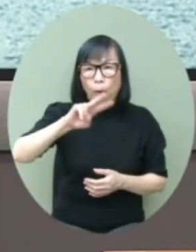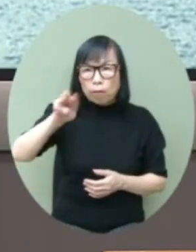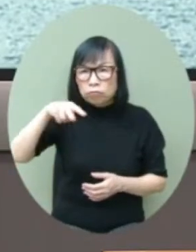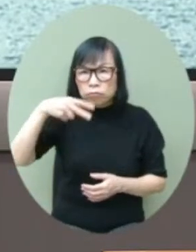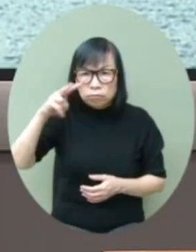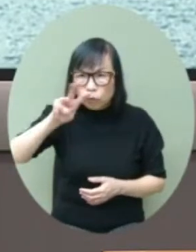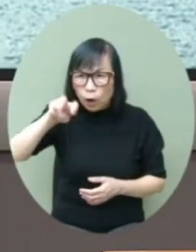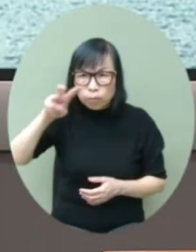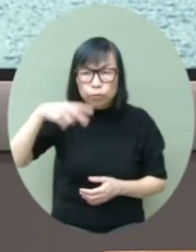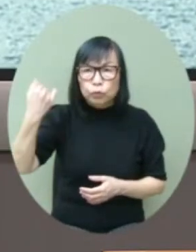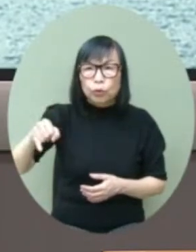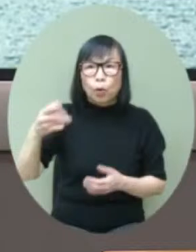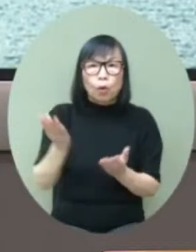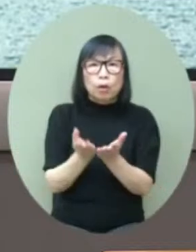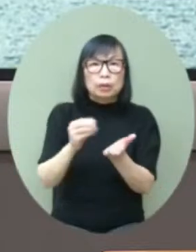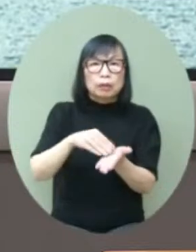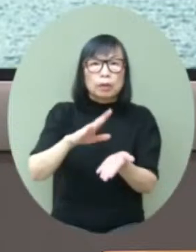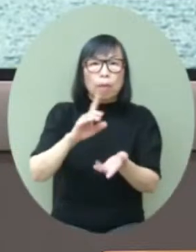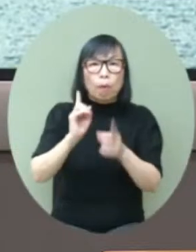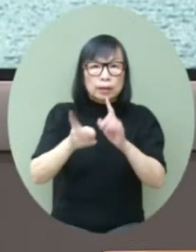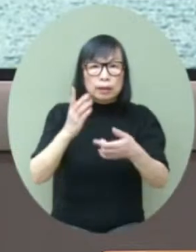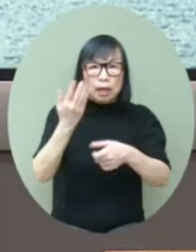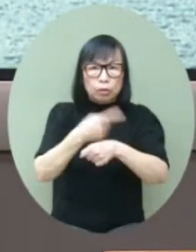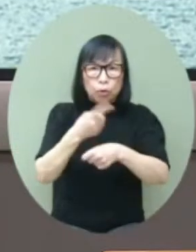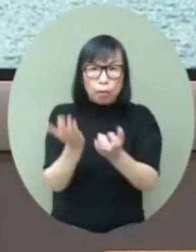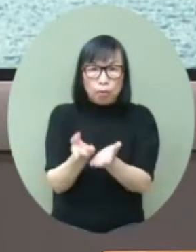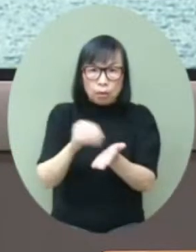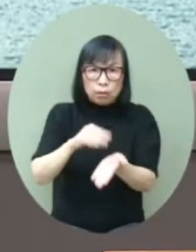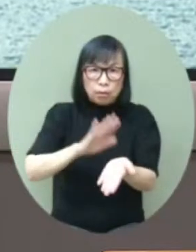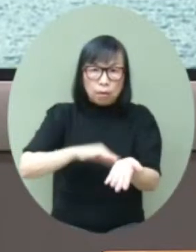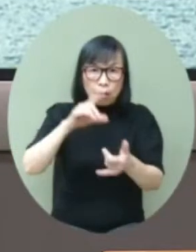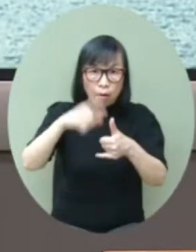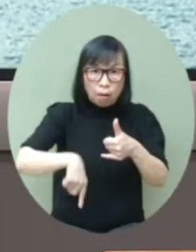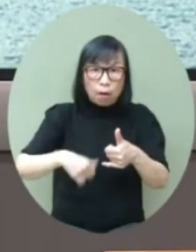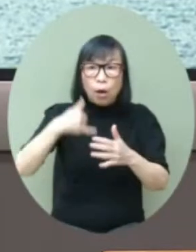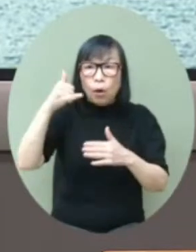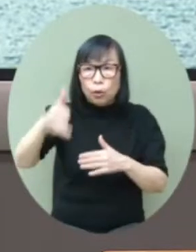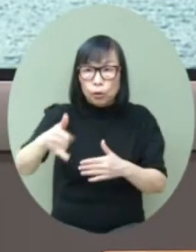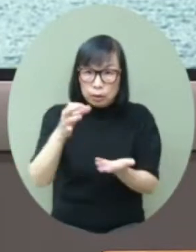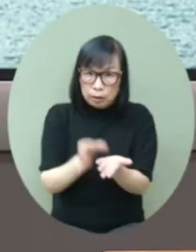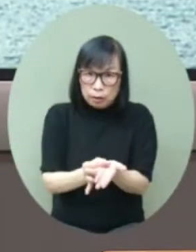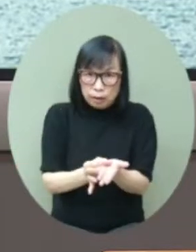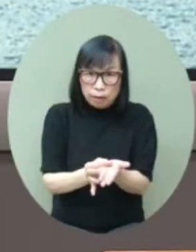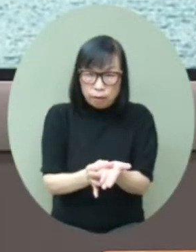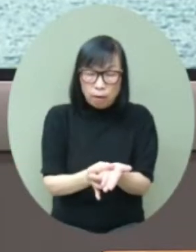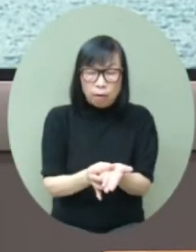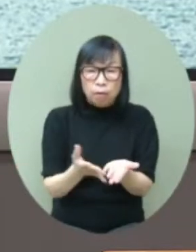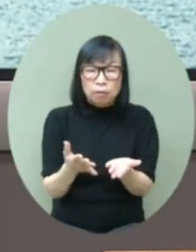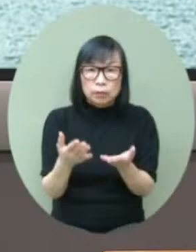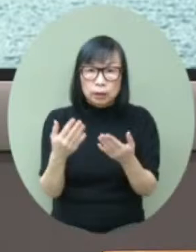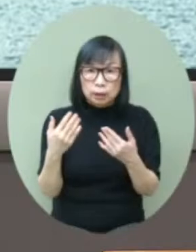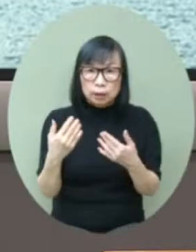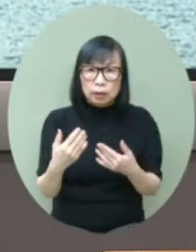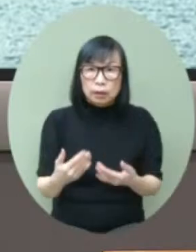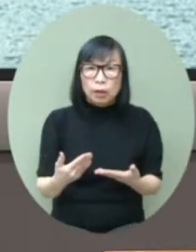or preliminary positive case who had visited these places. So she has no other